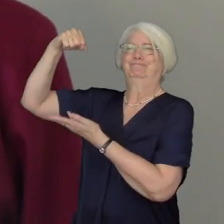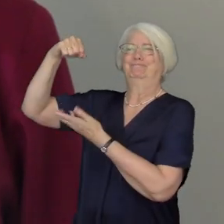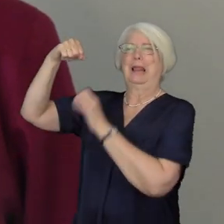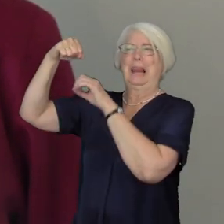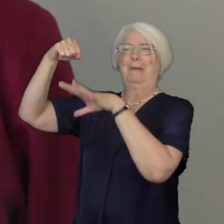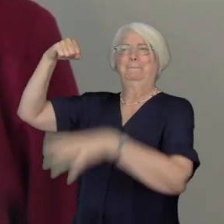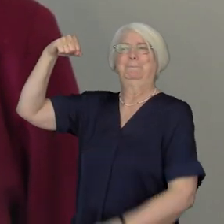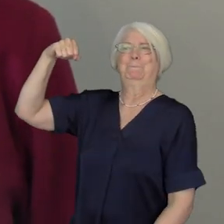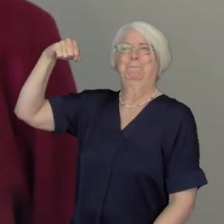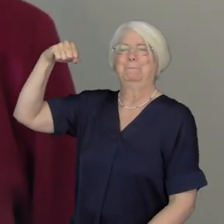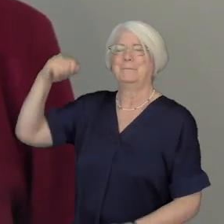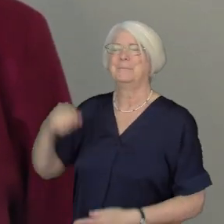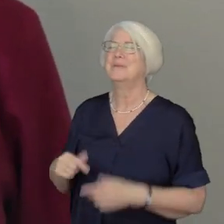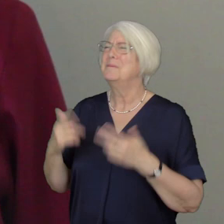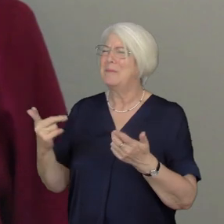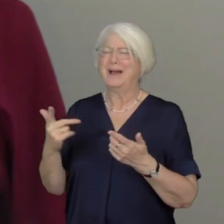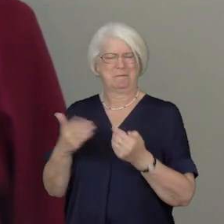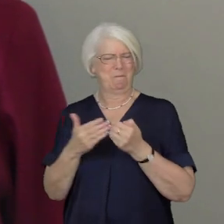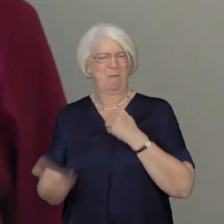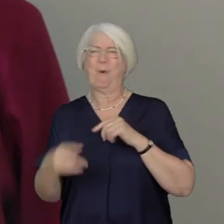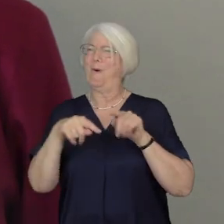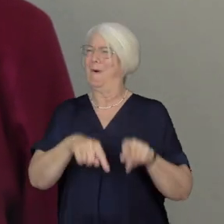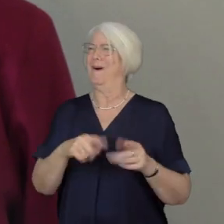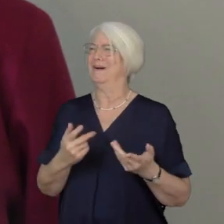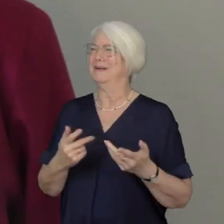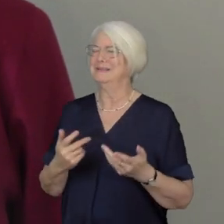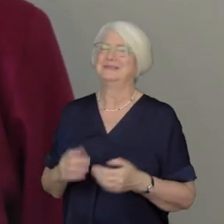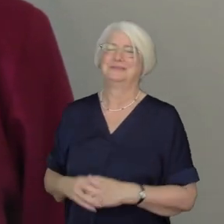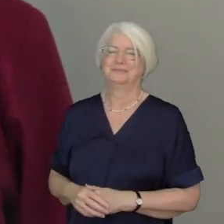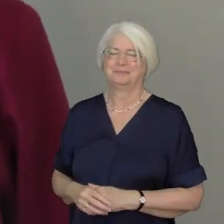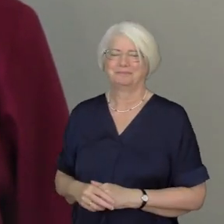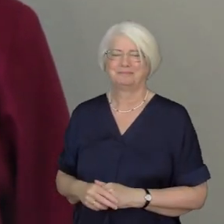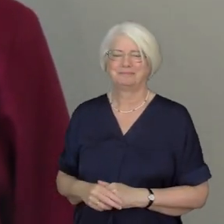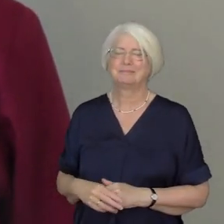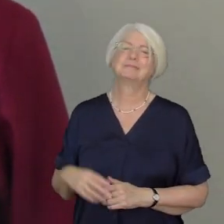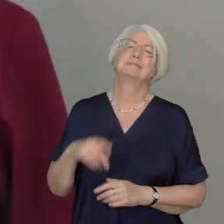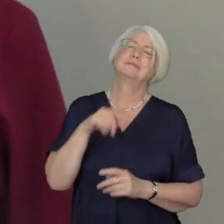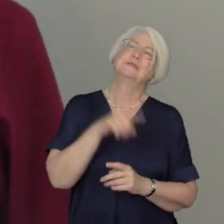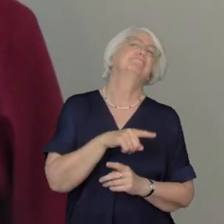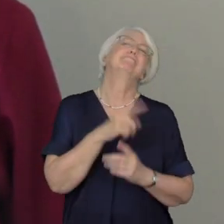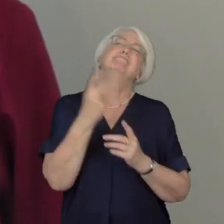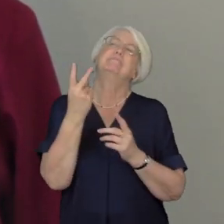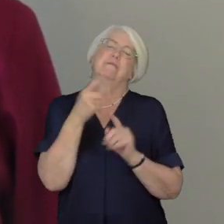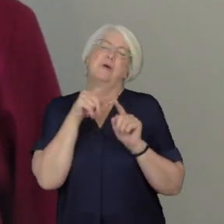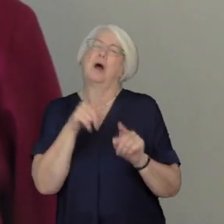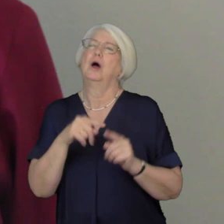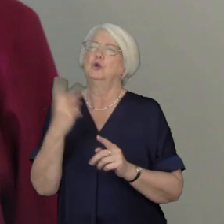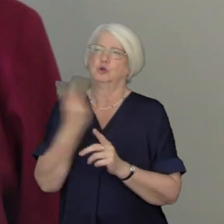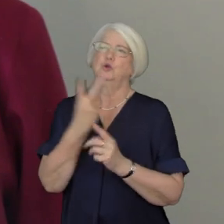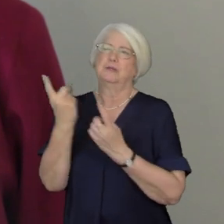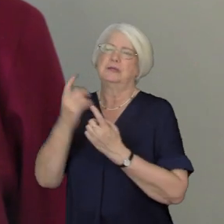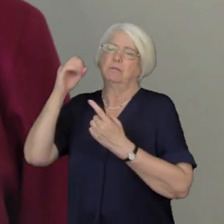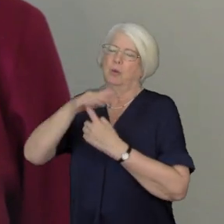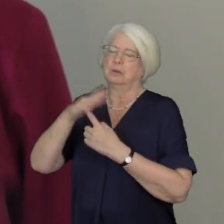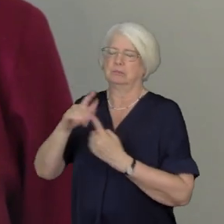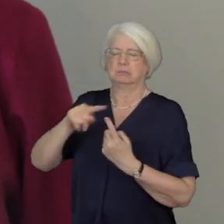a lamp. But Florence was much more than that. Florence was shaped by two things: her